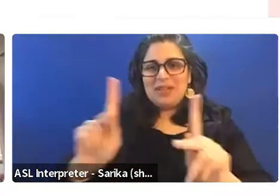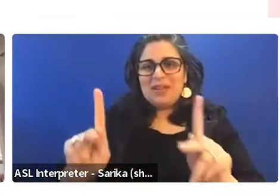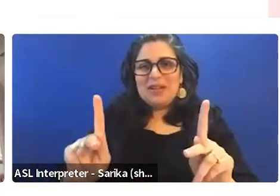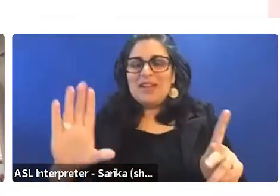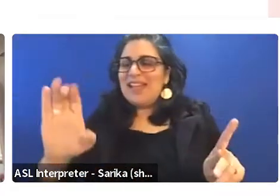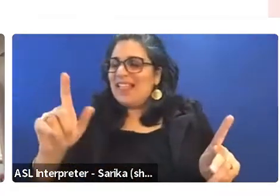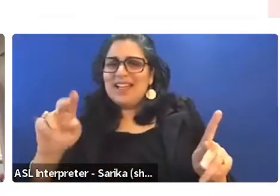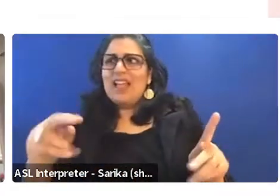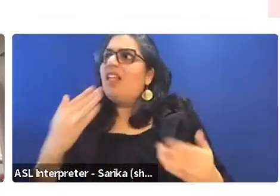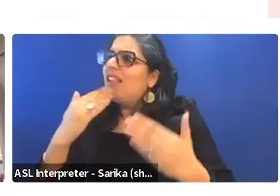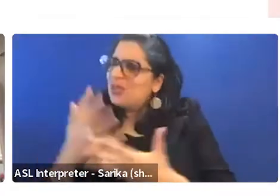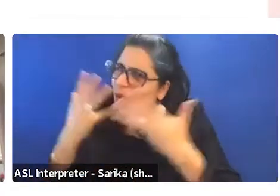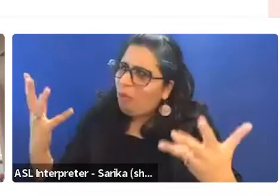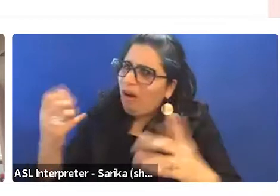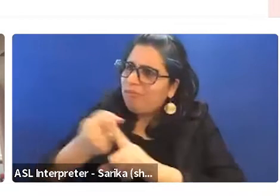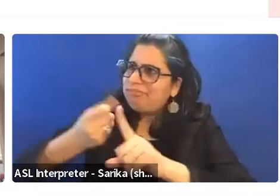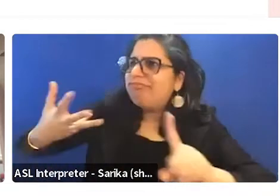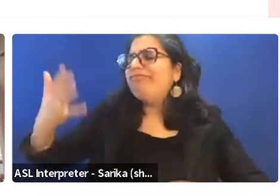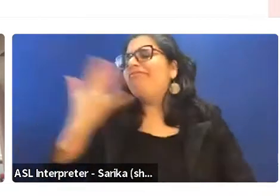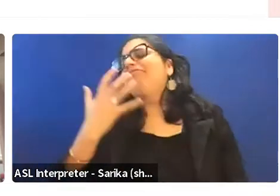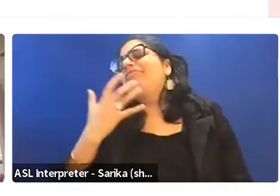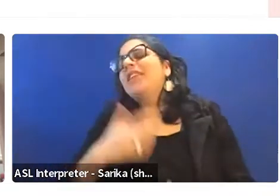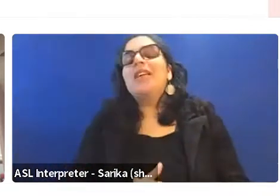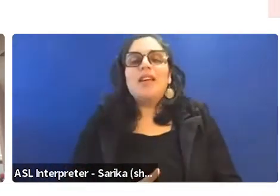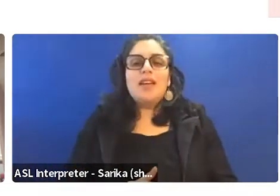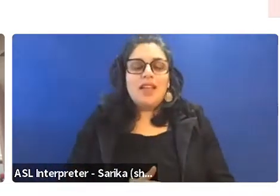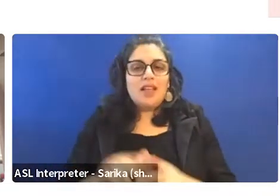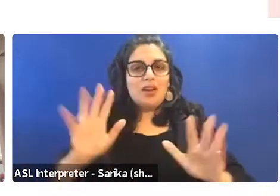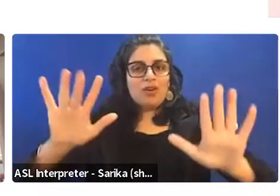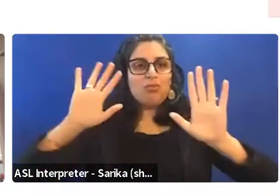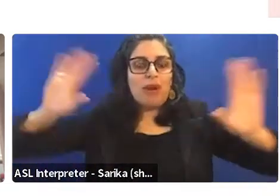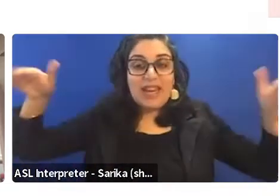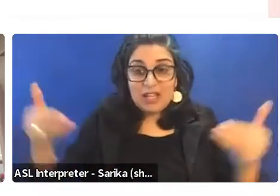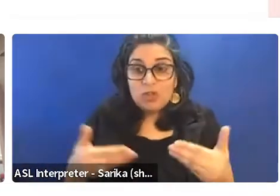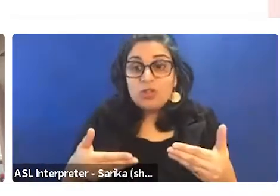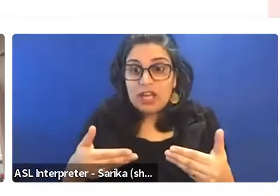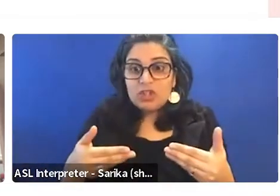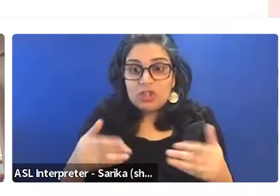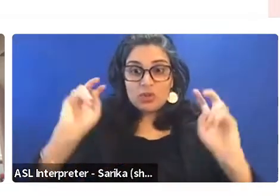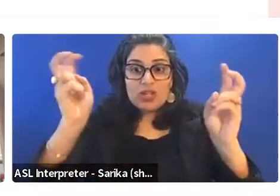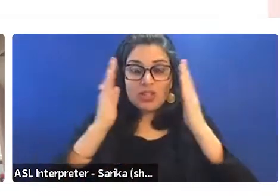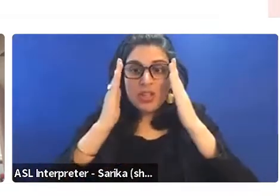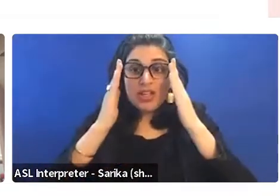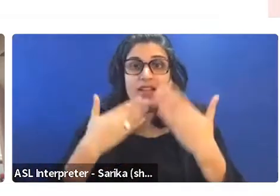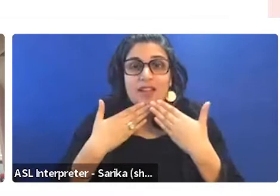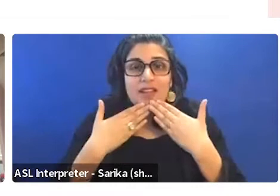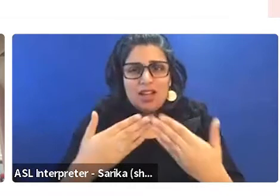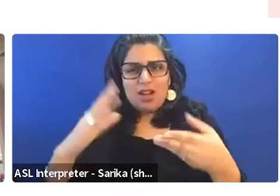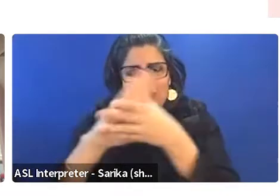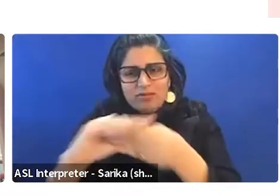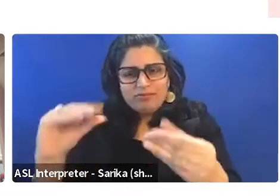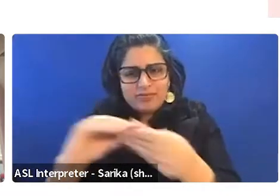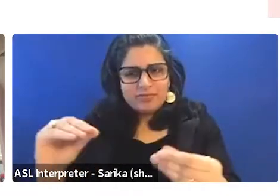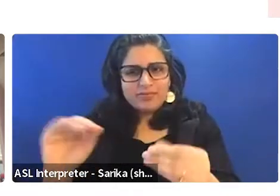Thank you so much, Joao. Thank you so much. This was a great introduction. Thank you for telling us the